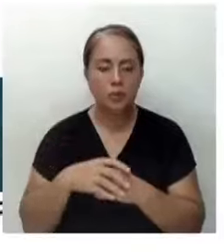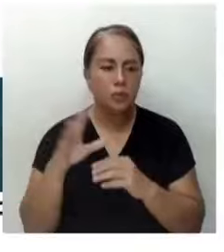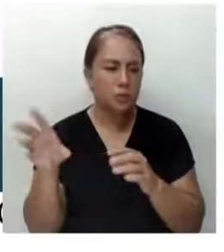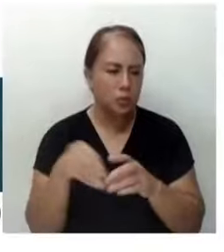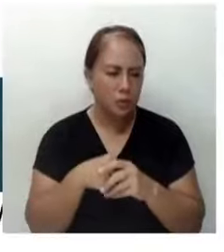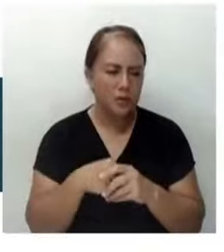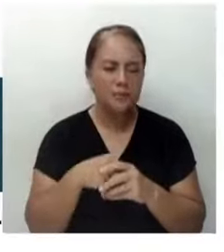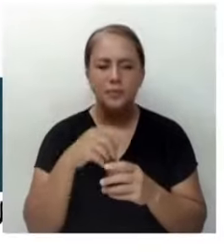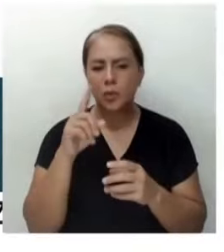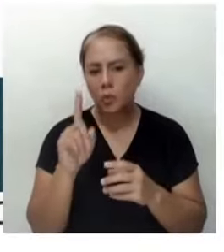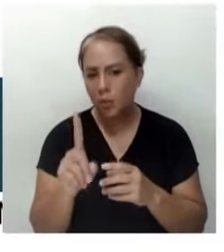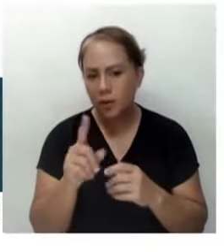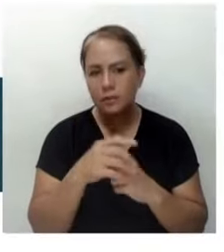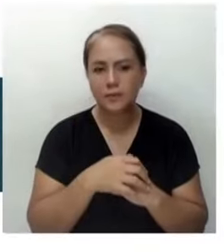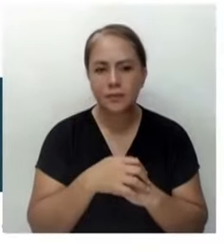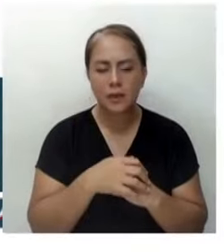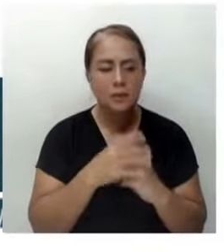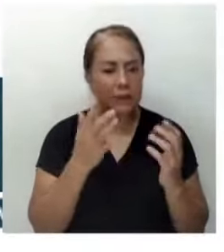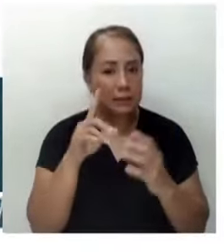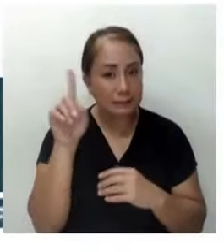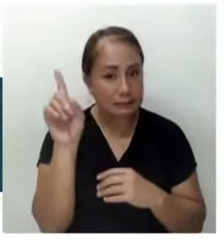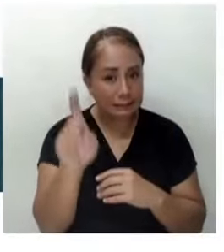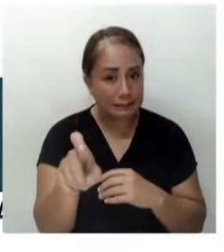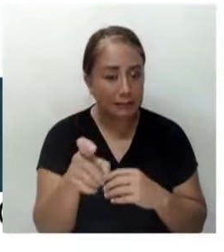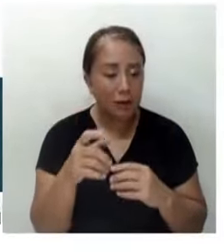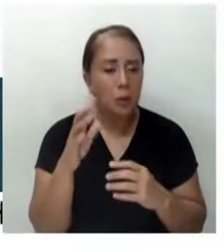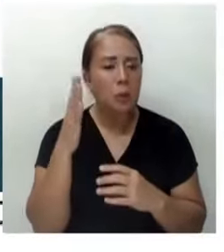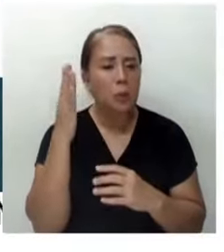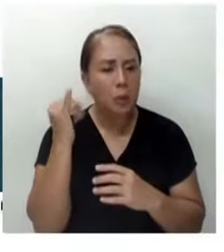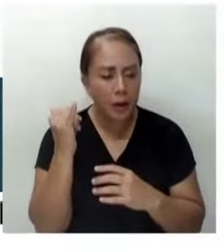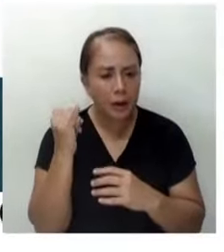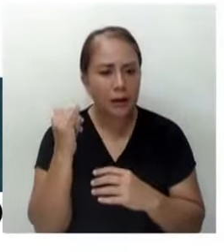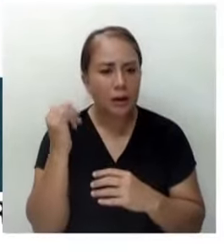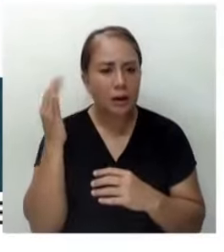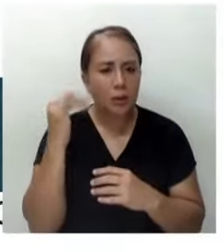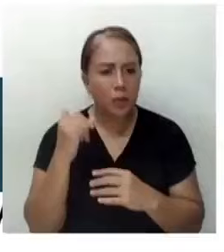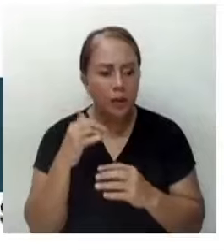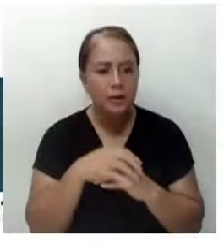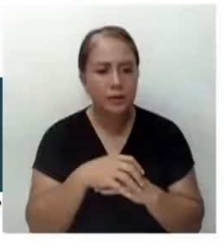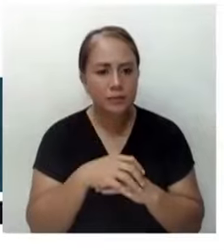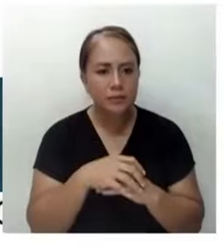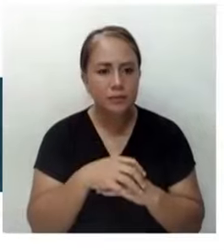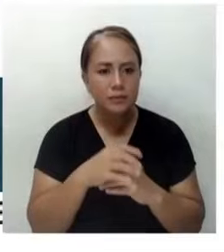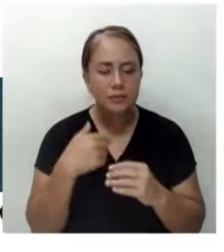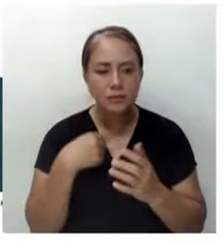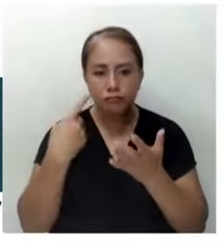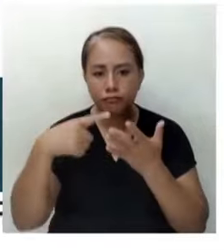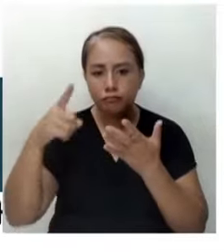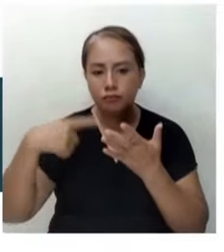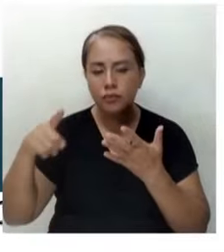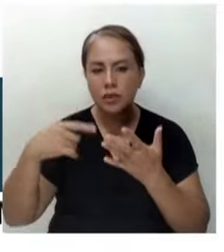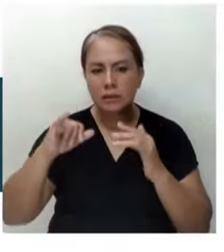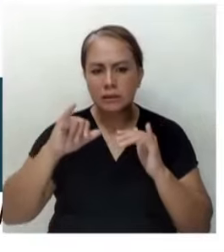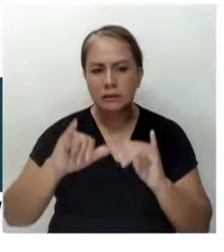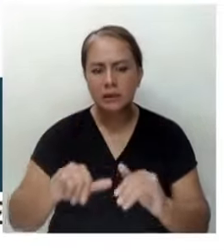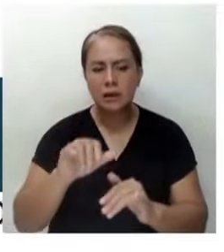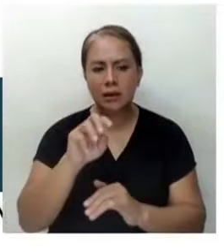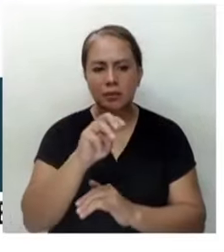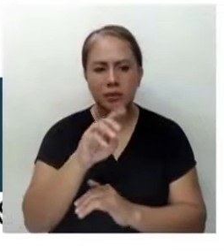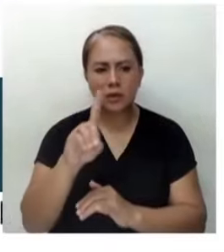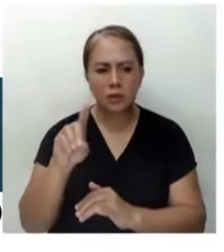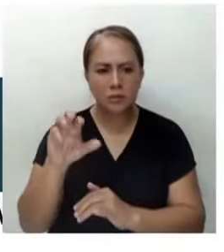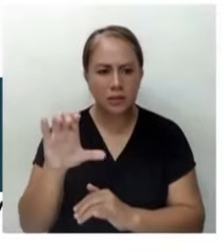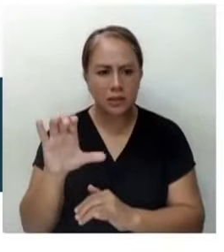1. May we ask why the slow process in verification? It's taking NDRRMC